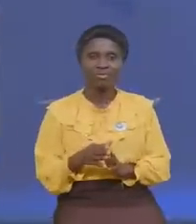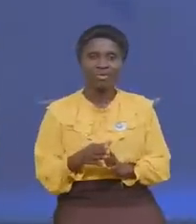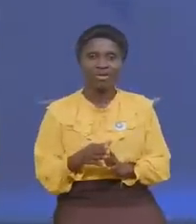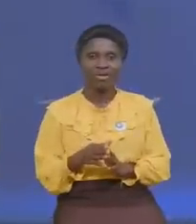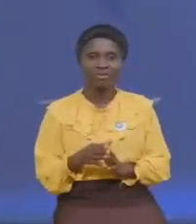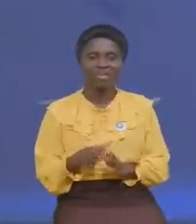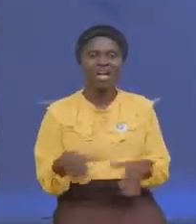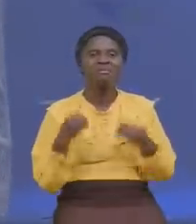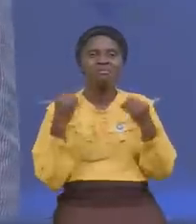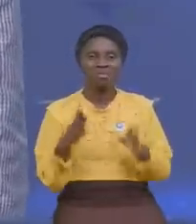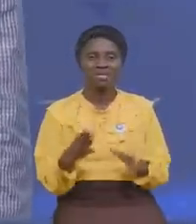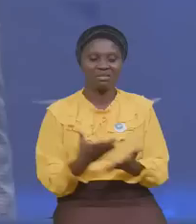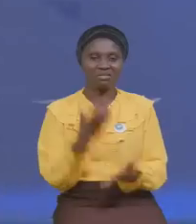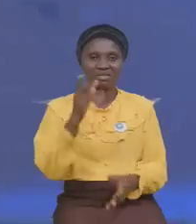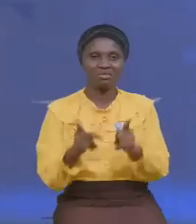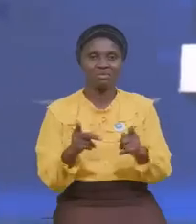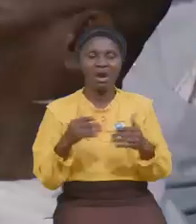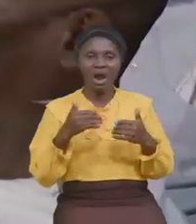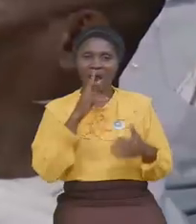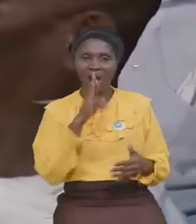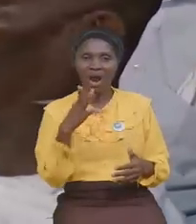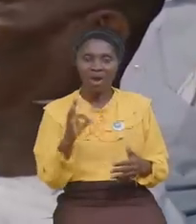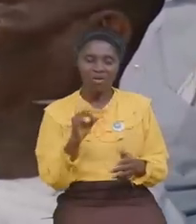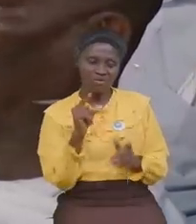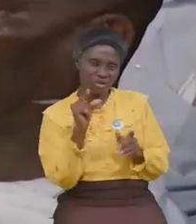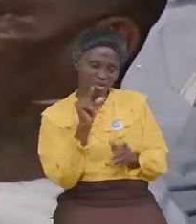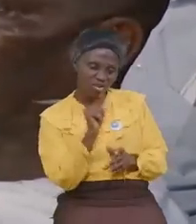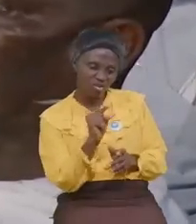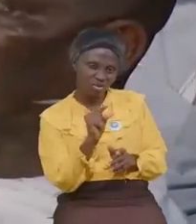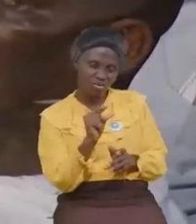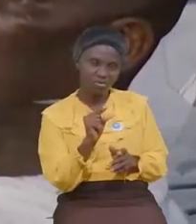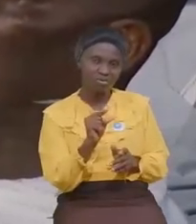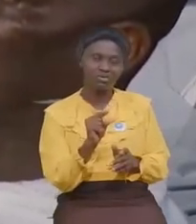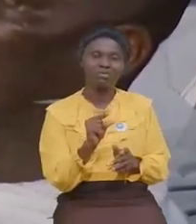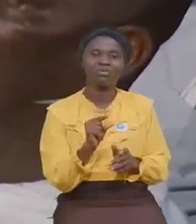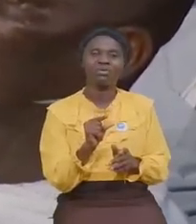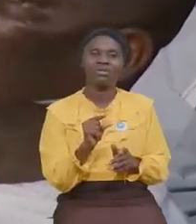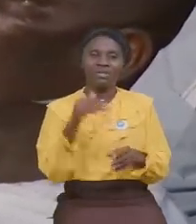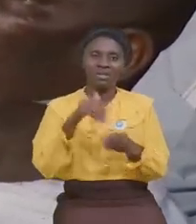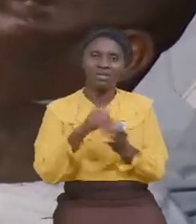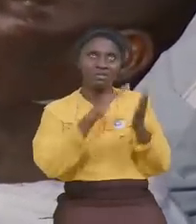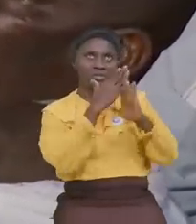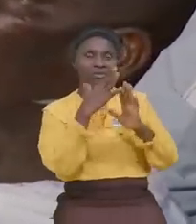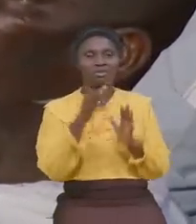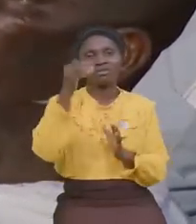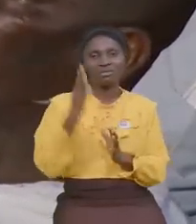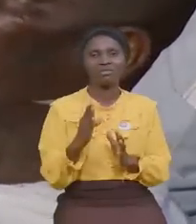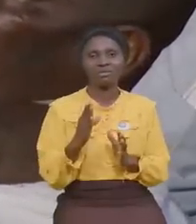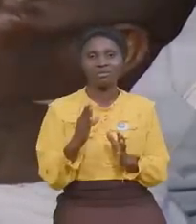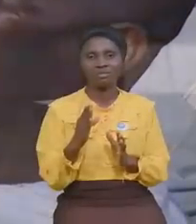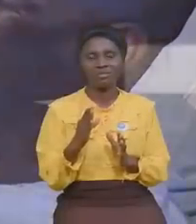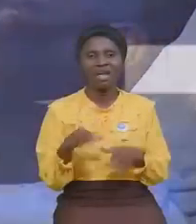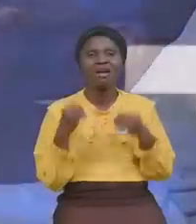in the presence of God? How many bragging people of